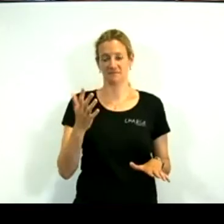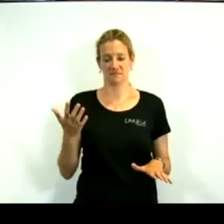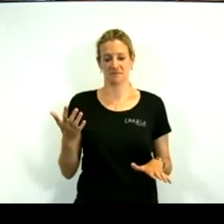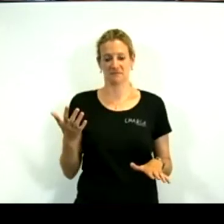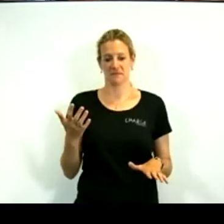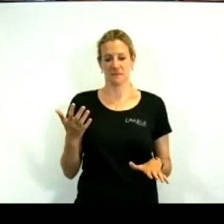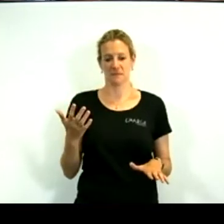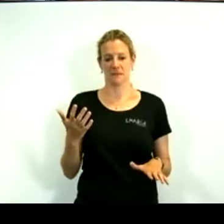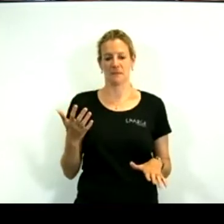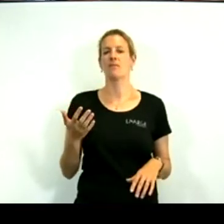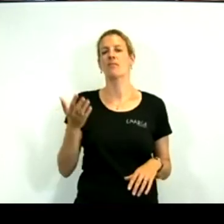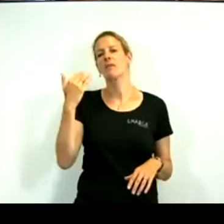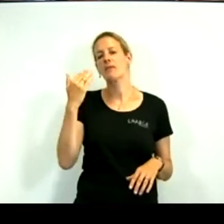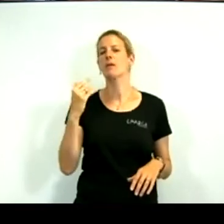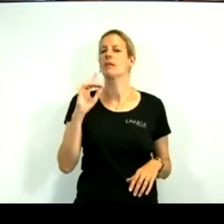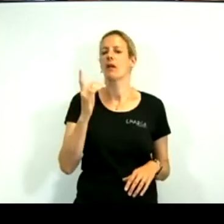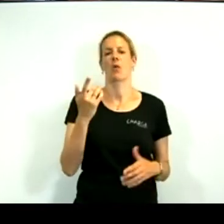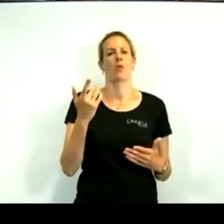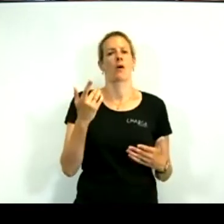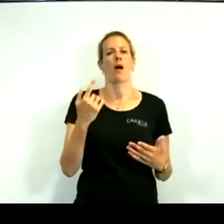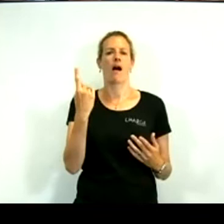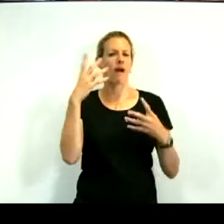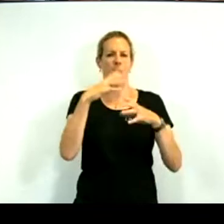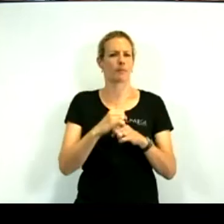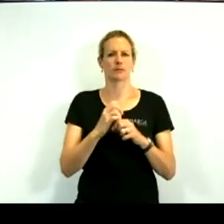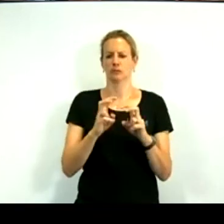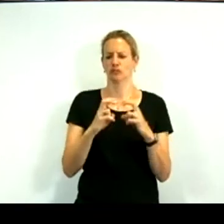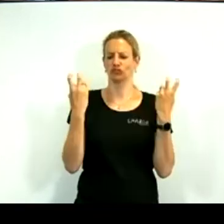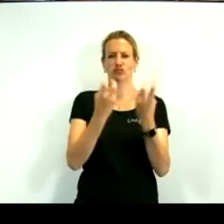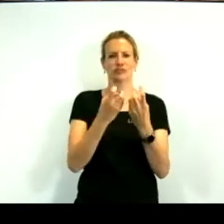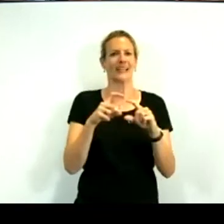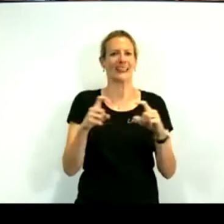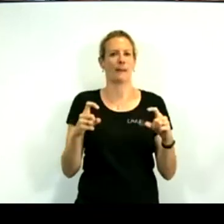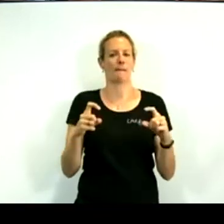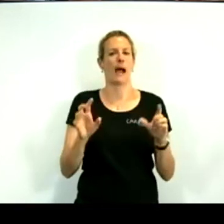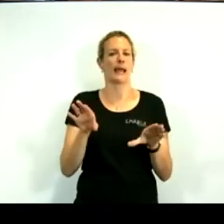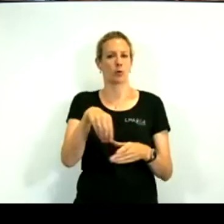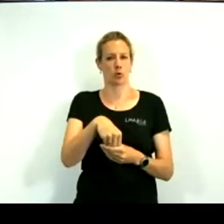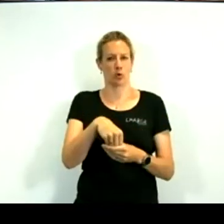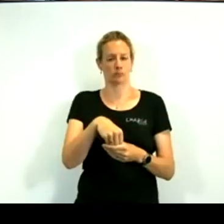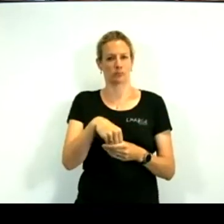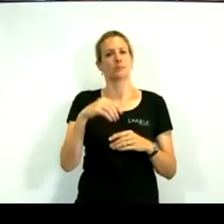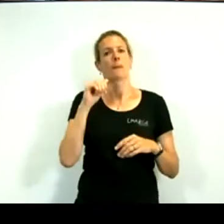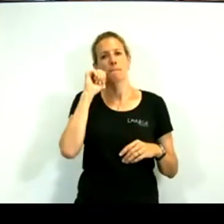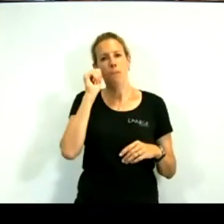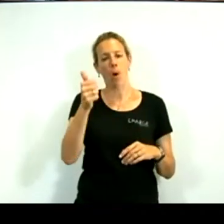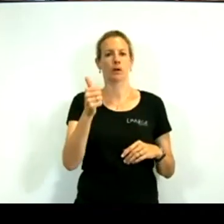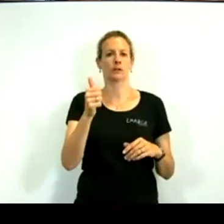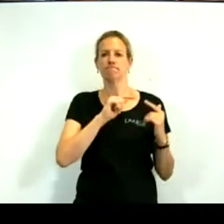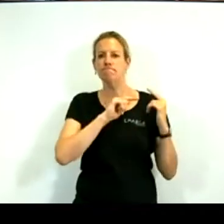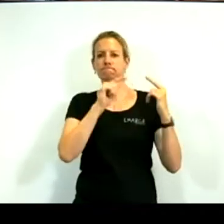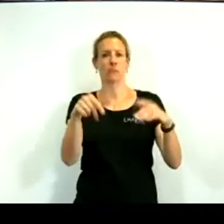And the next day, we took a train to Nuremberg. We were tourists. And we came out of